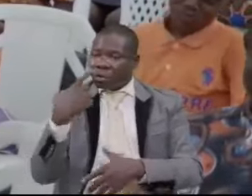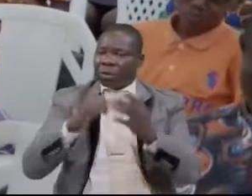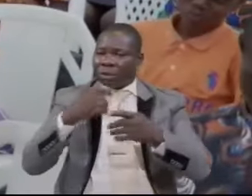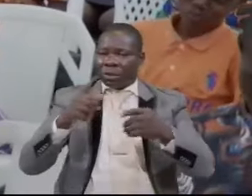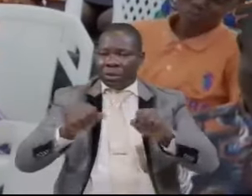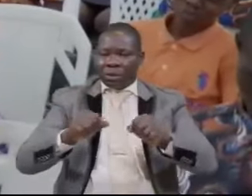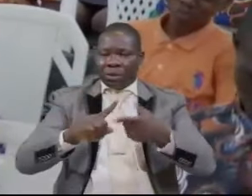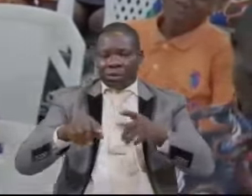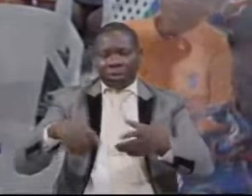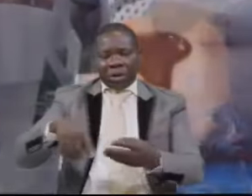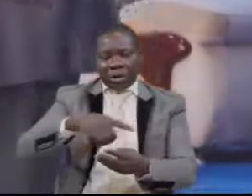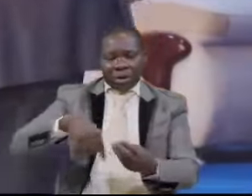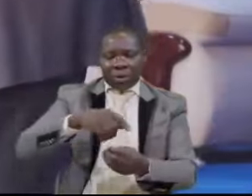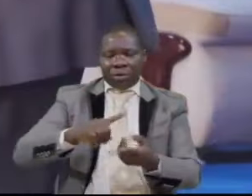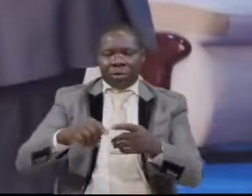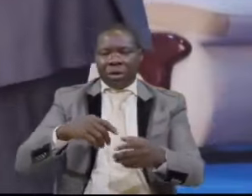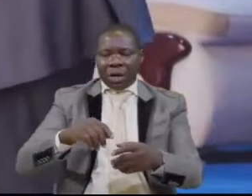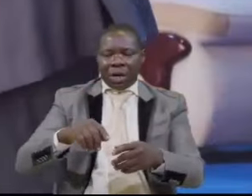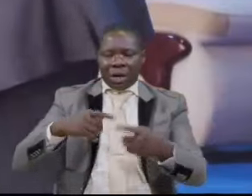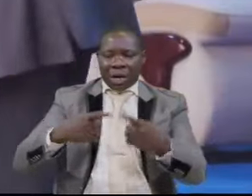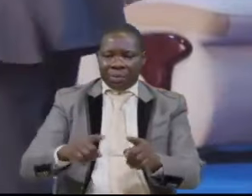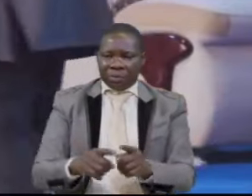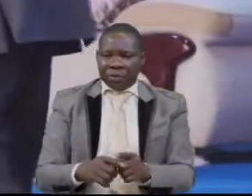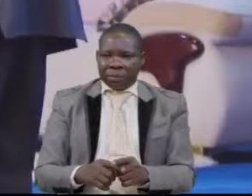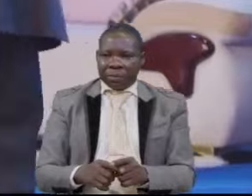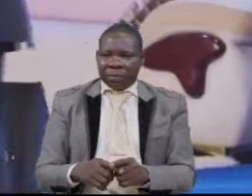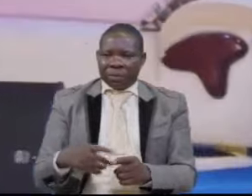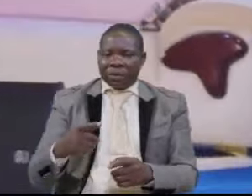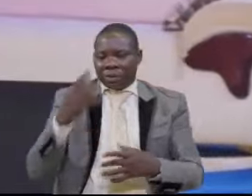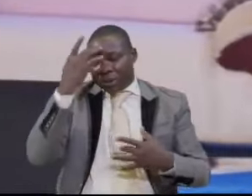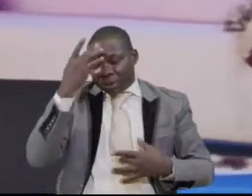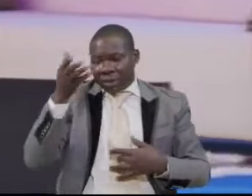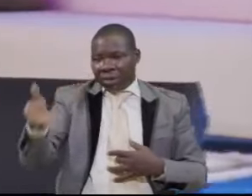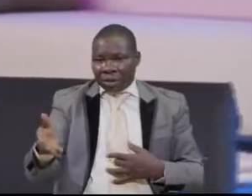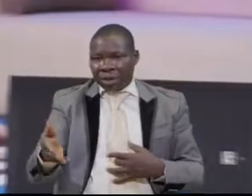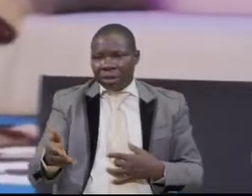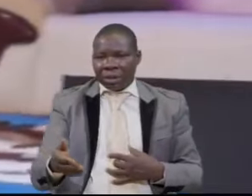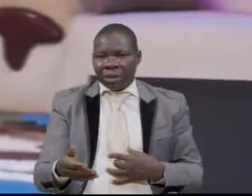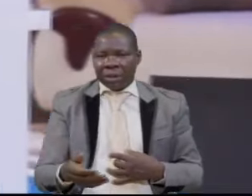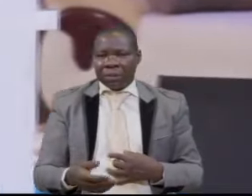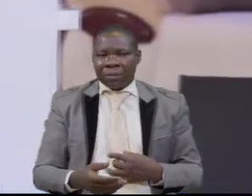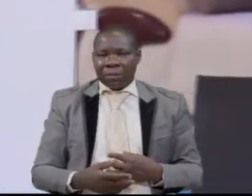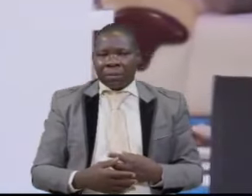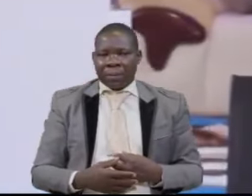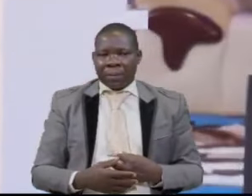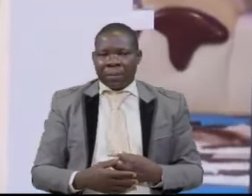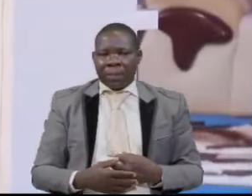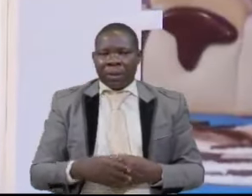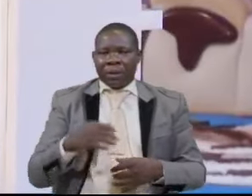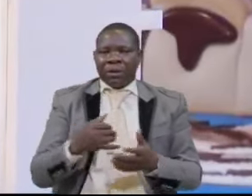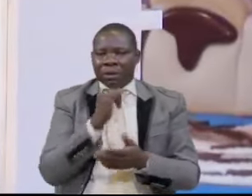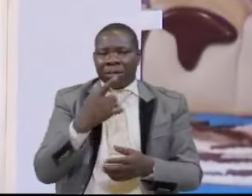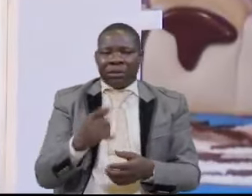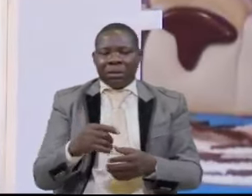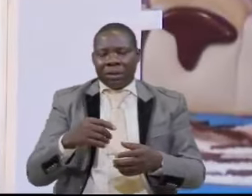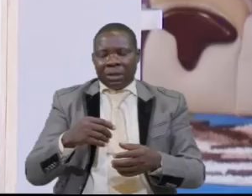sick forever. Actually, the sickness there, maybe you know, is the impression and the influence,